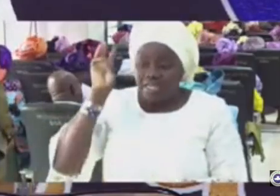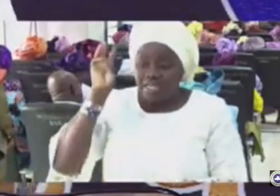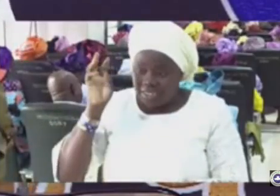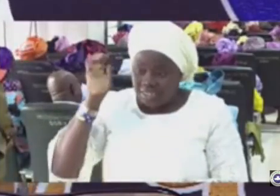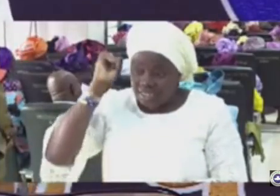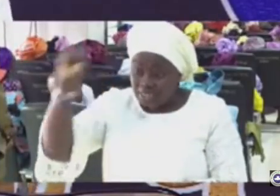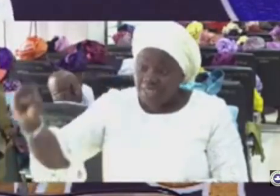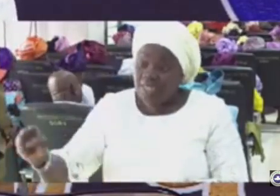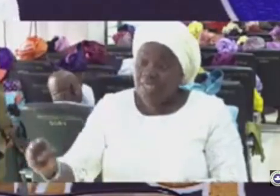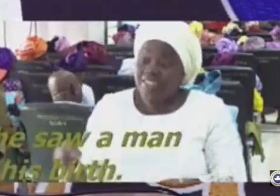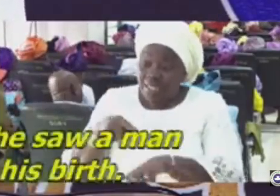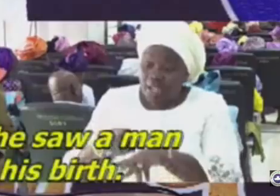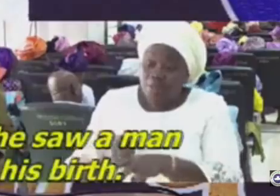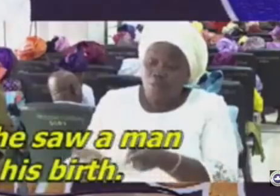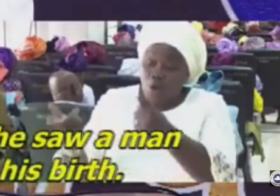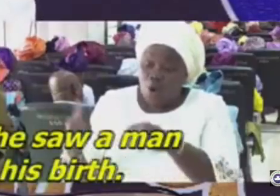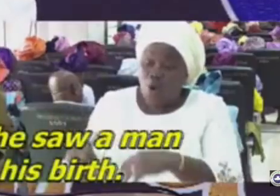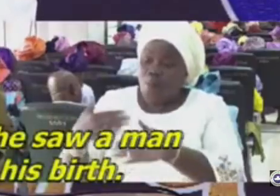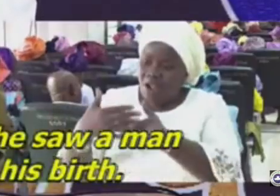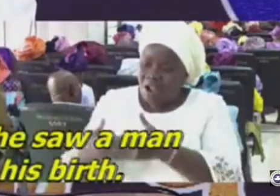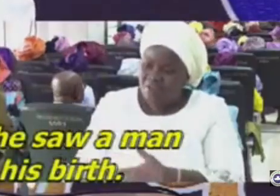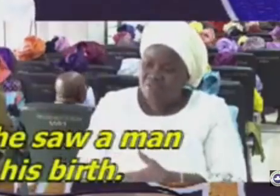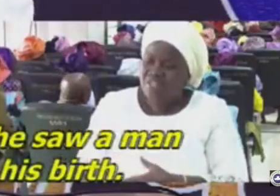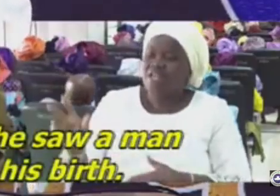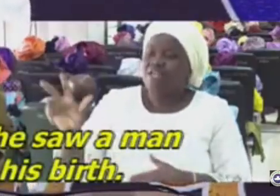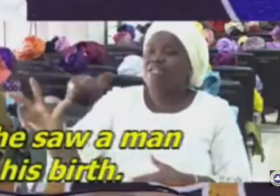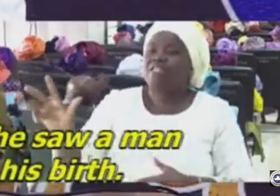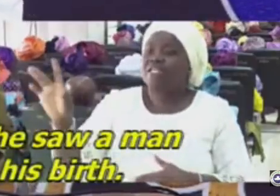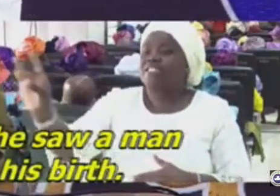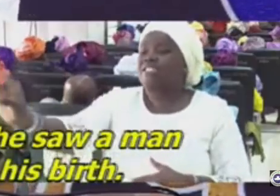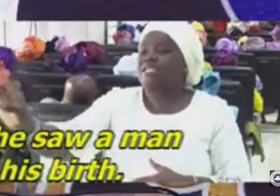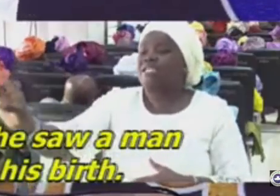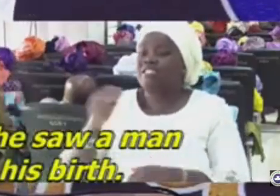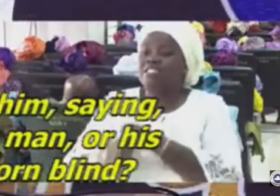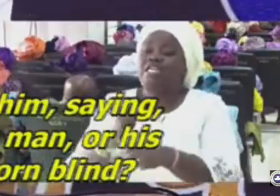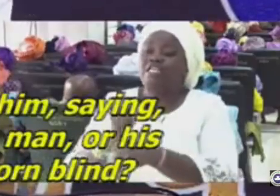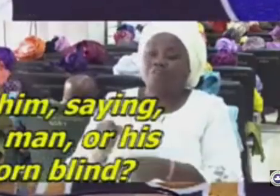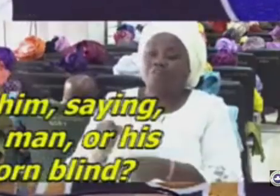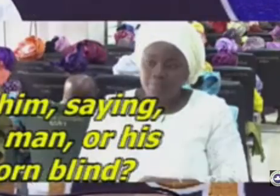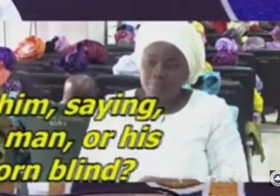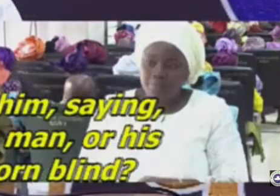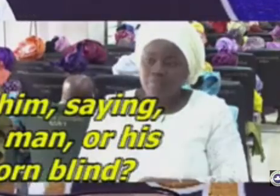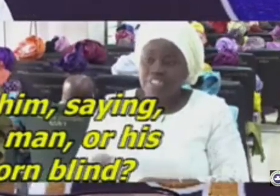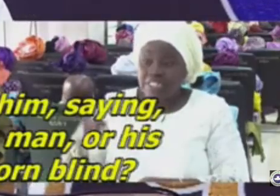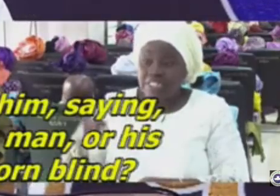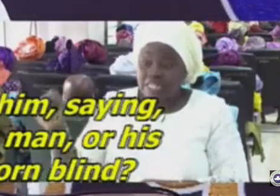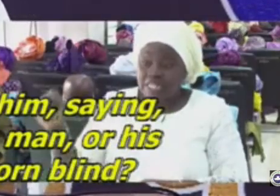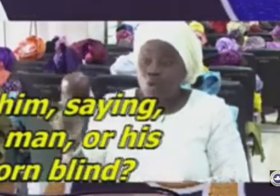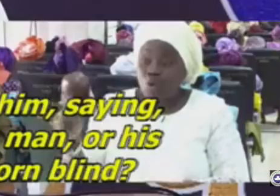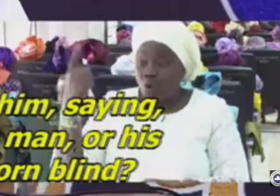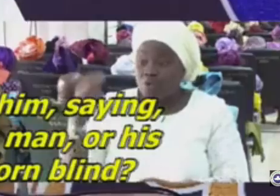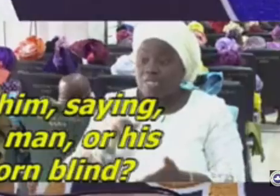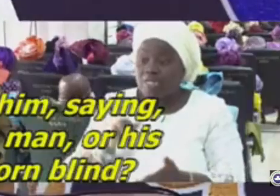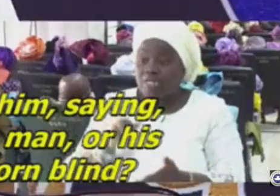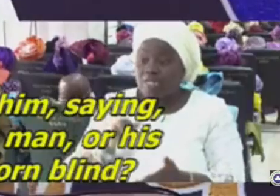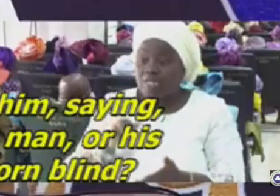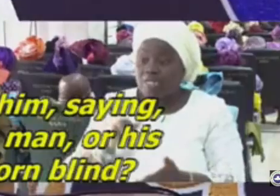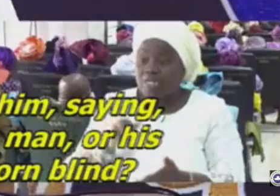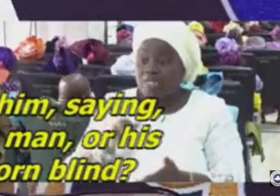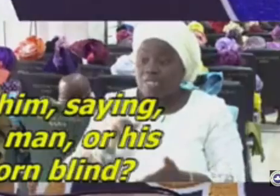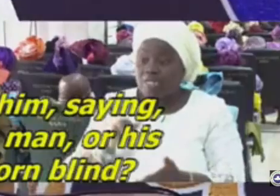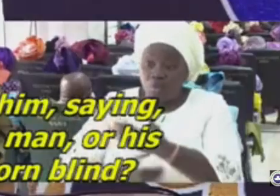man who was born blind, his acceptable year came after 40 years. For every